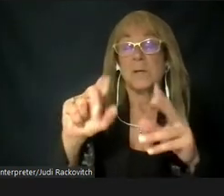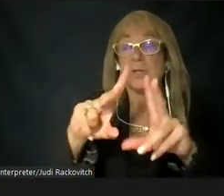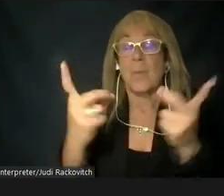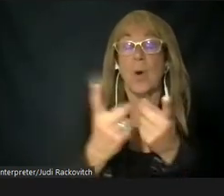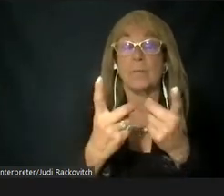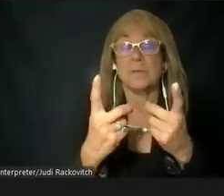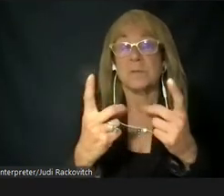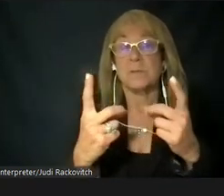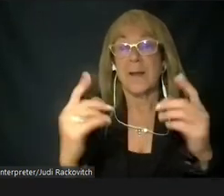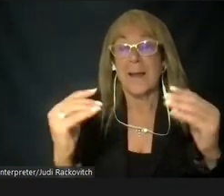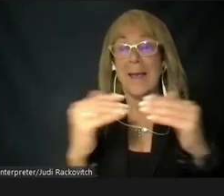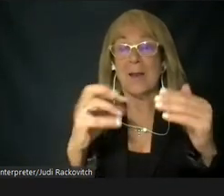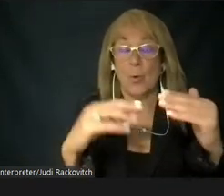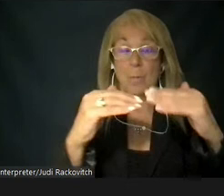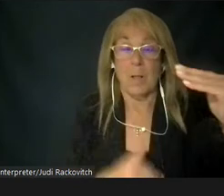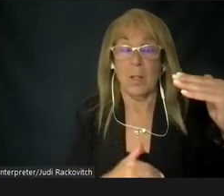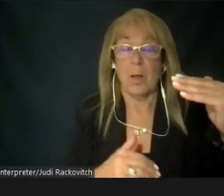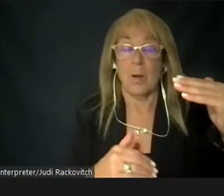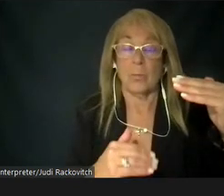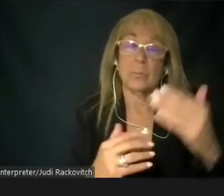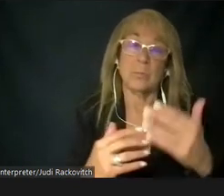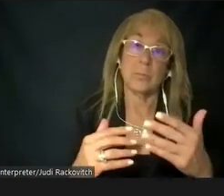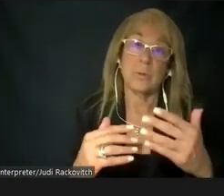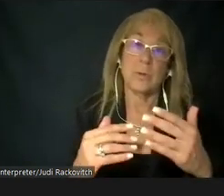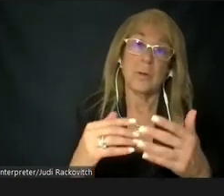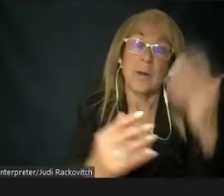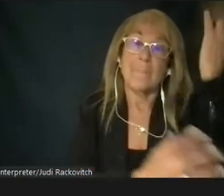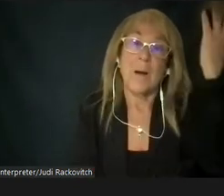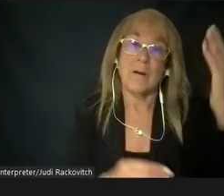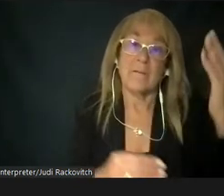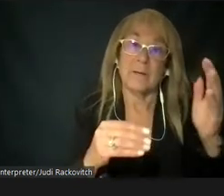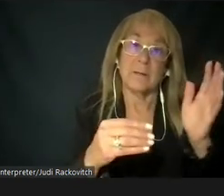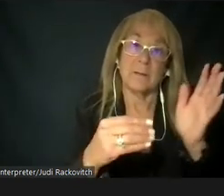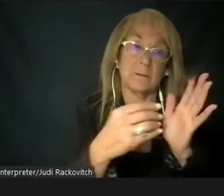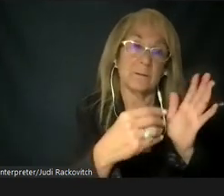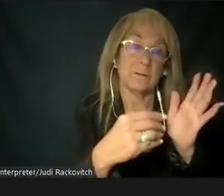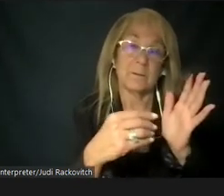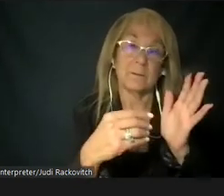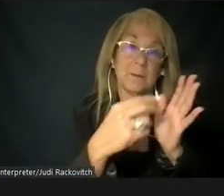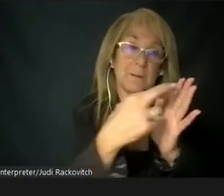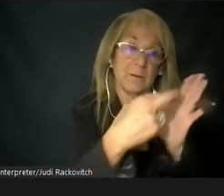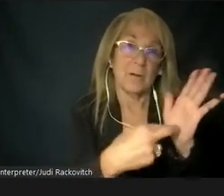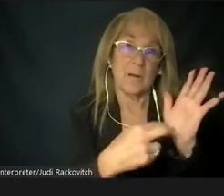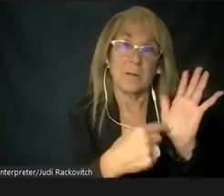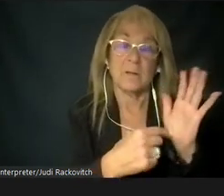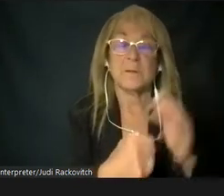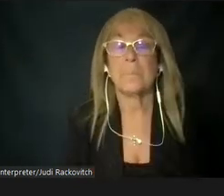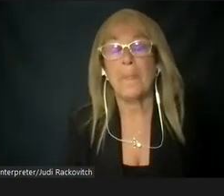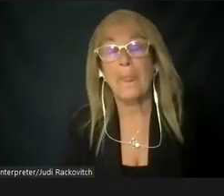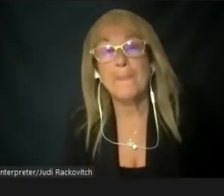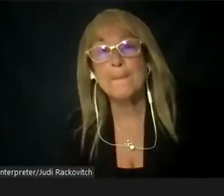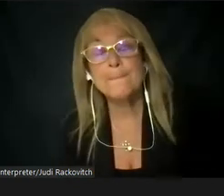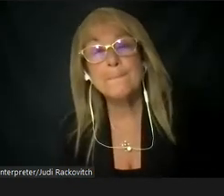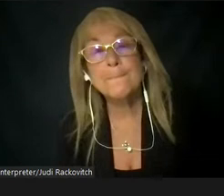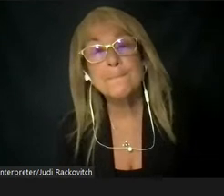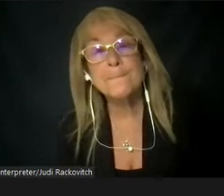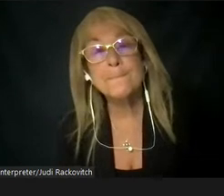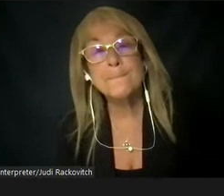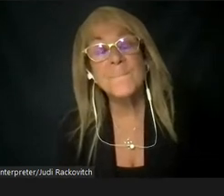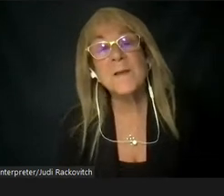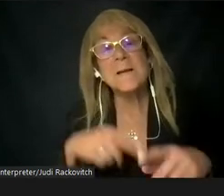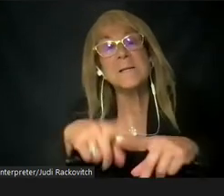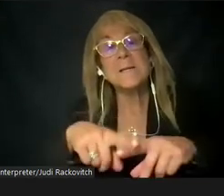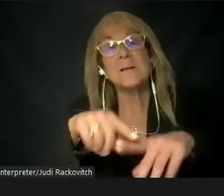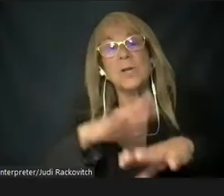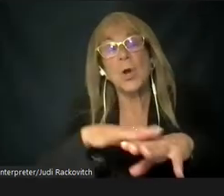.S. Bureau poverty threshold was $25,750 for the study area. Based on the definitions in the